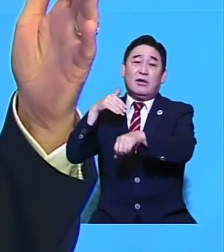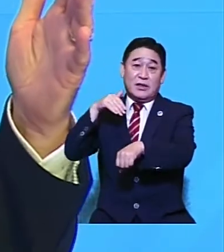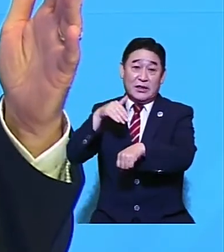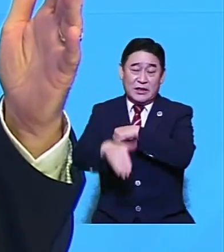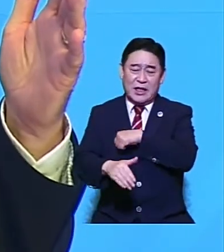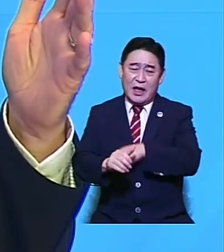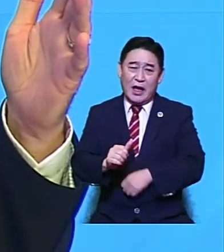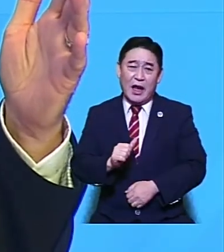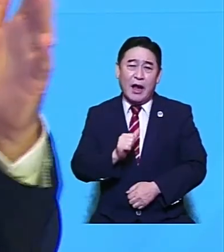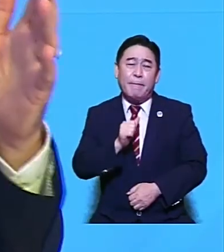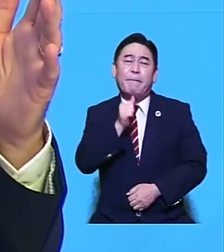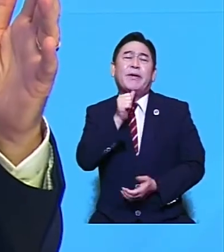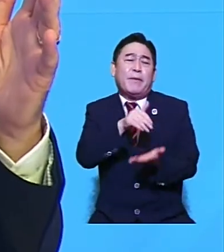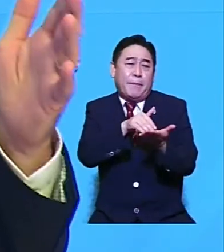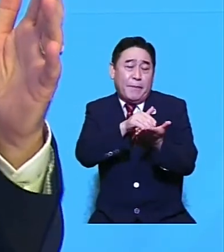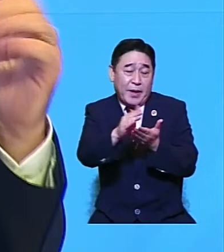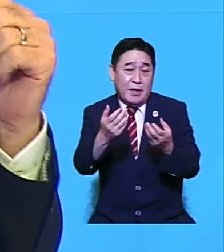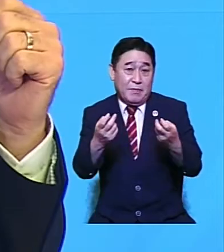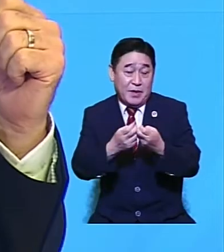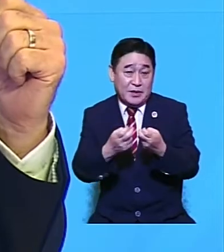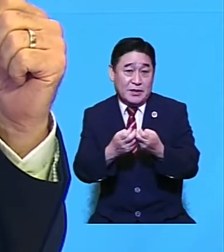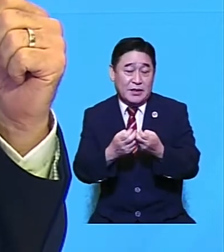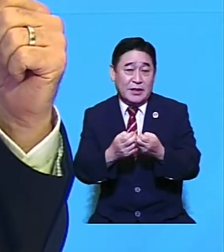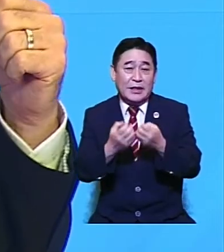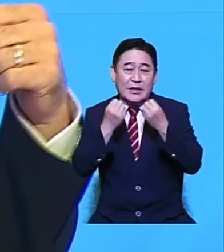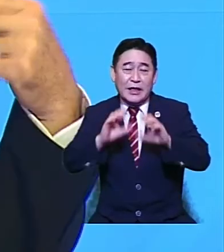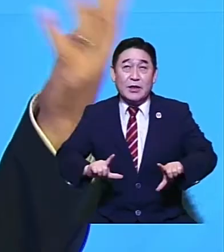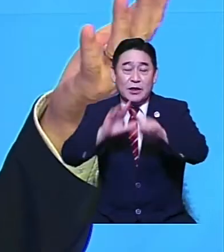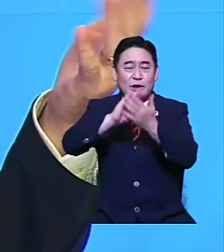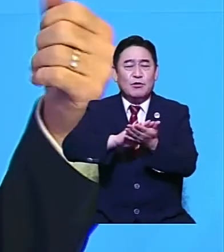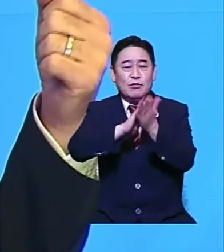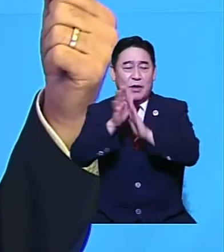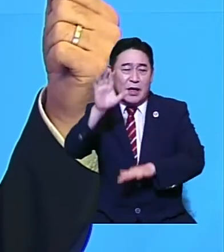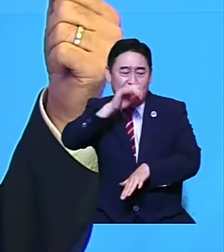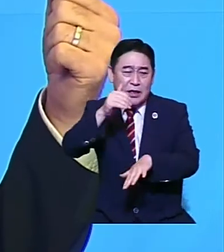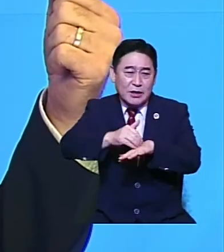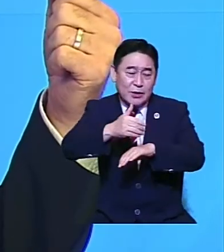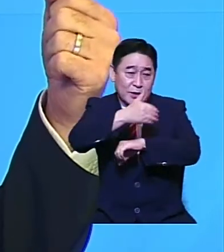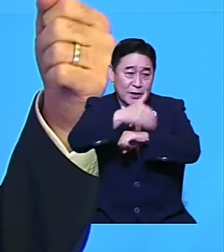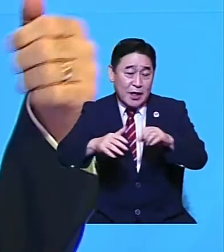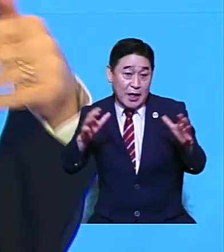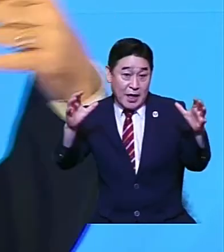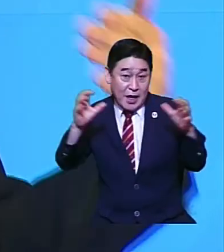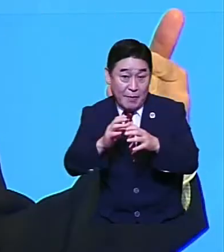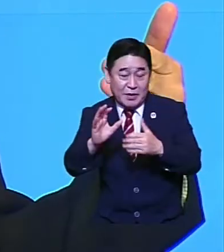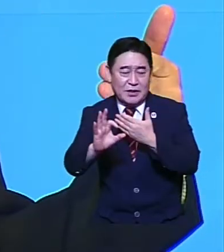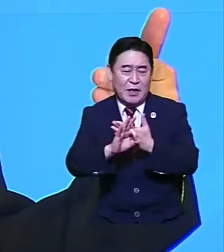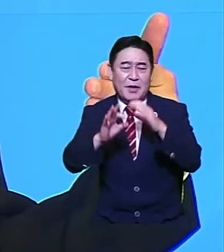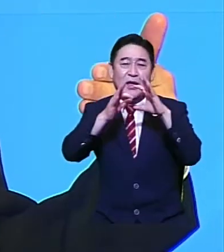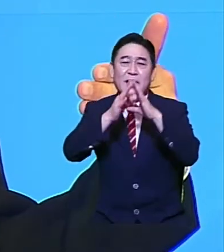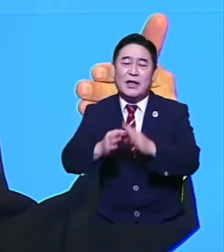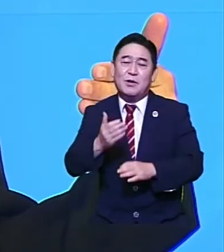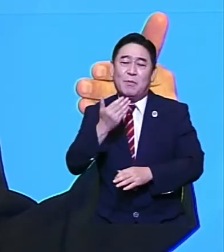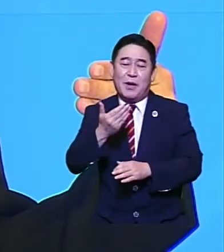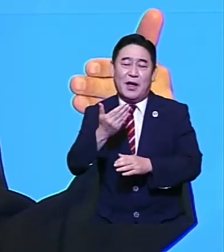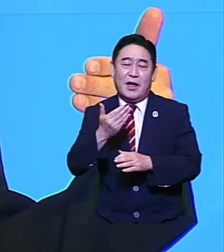with new climate change adaptation can provide sustainable livelihoods, and in the short term,